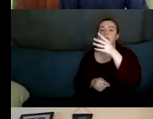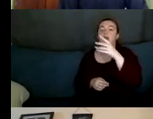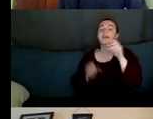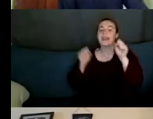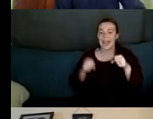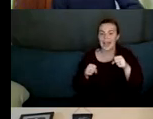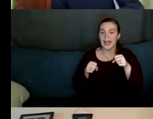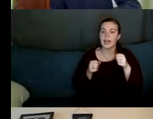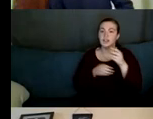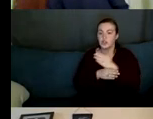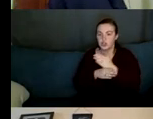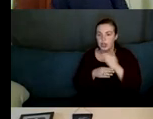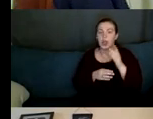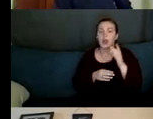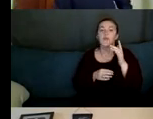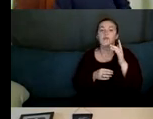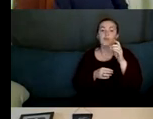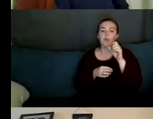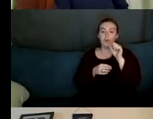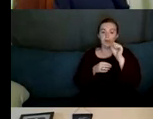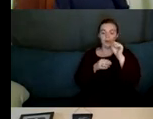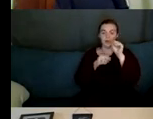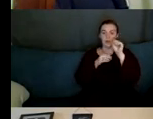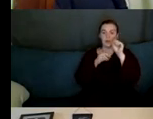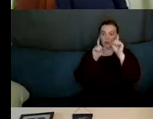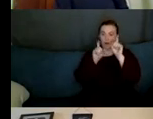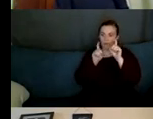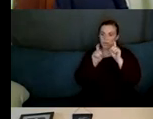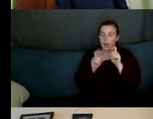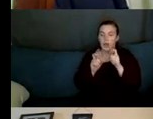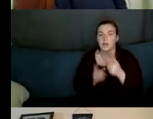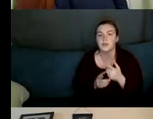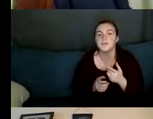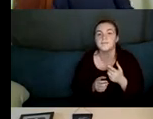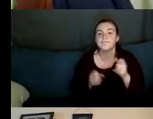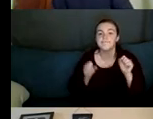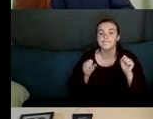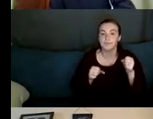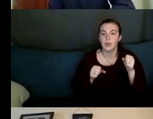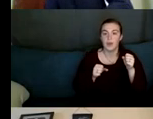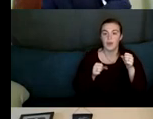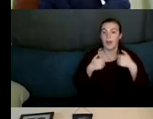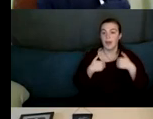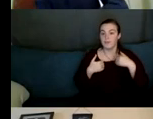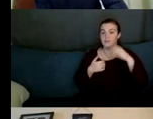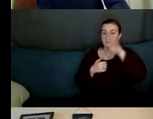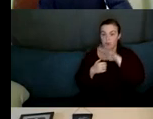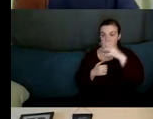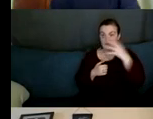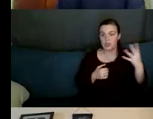and we can take those results and open them up as a spreadsheet, which is super duper handy because I don't like retyping